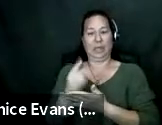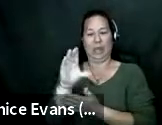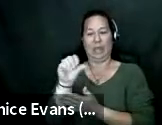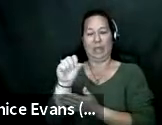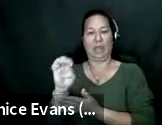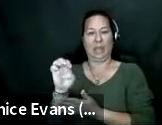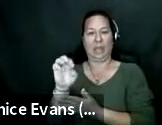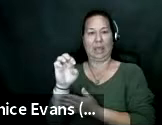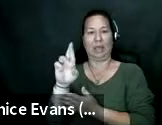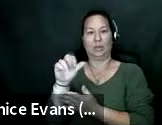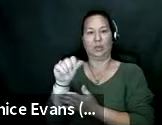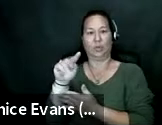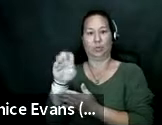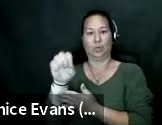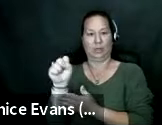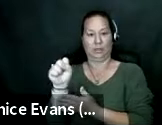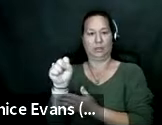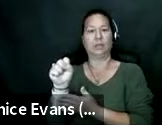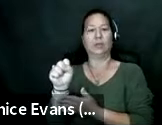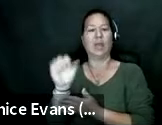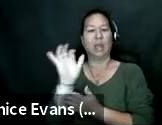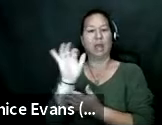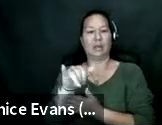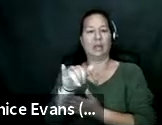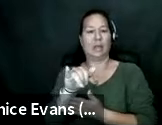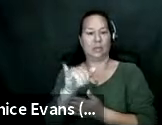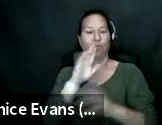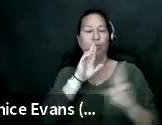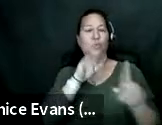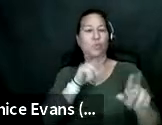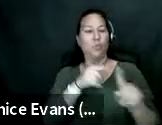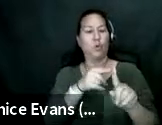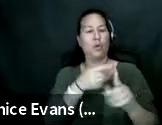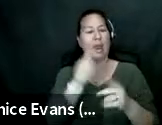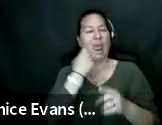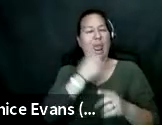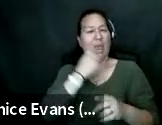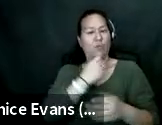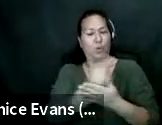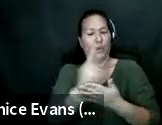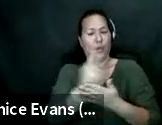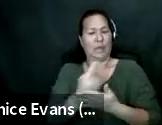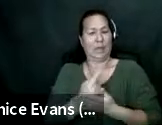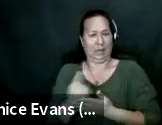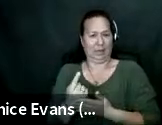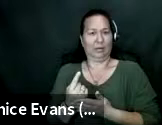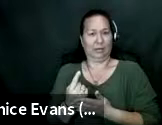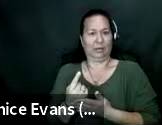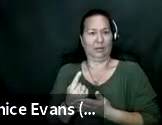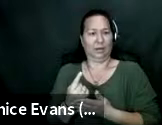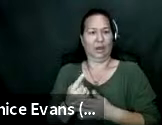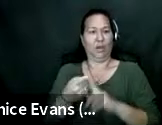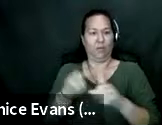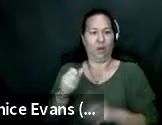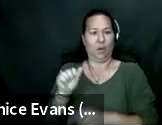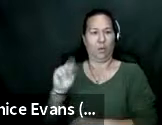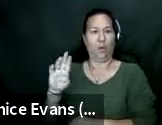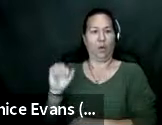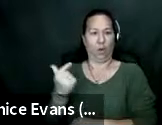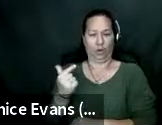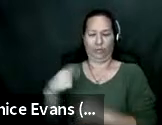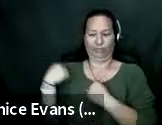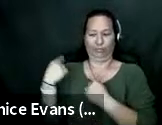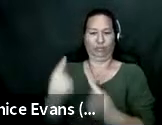cases among residents reported every week per 100,000 population, going back to last August. And you can see that